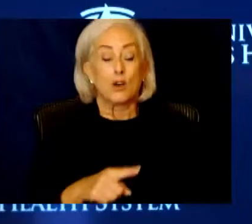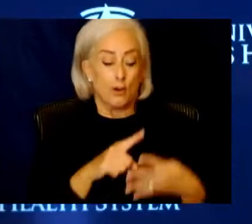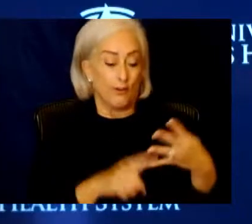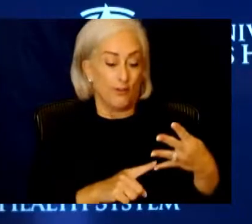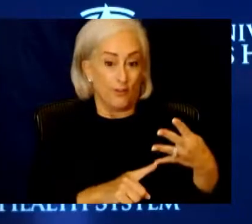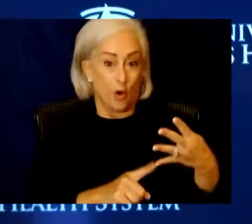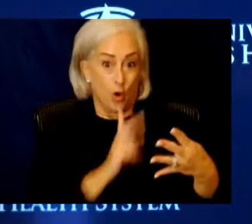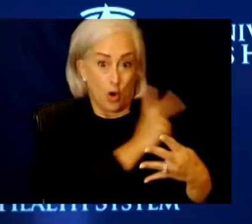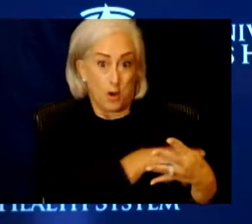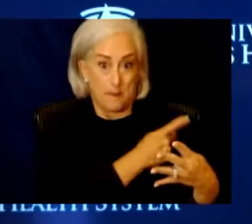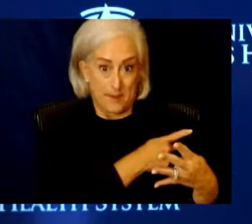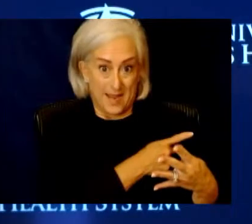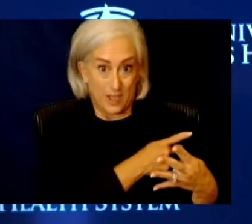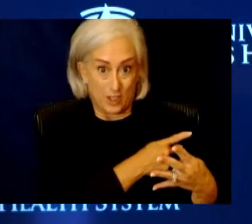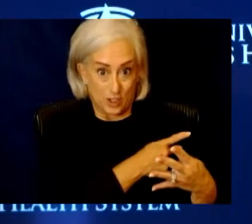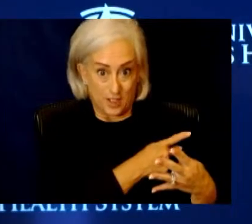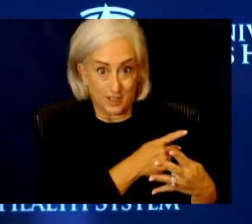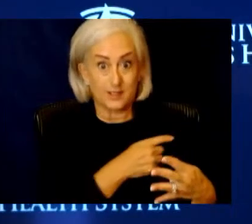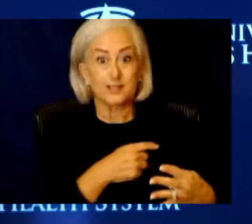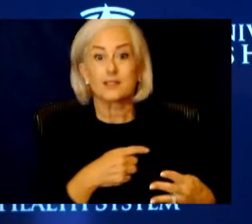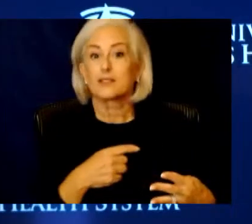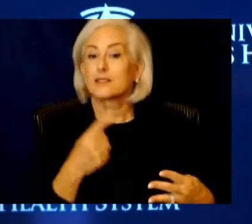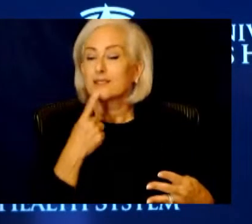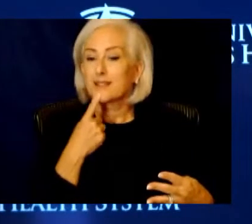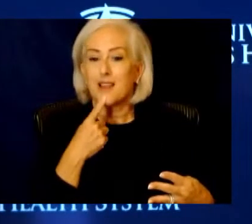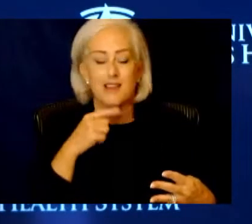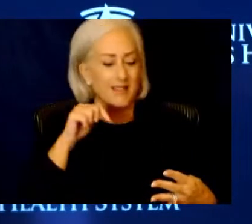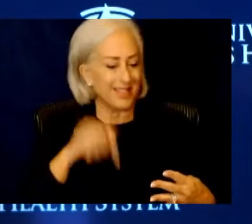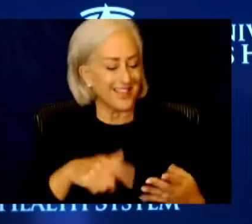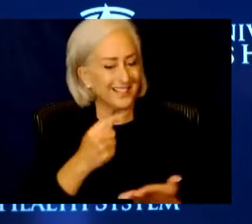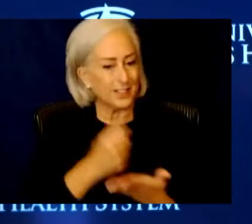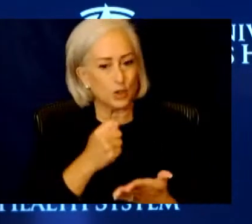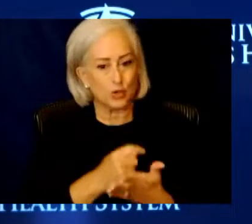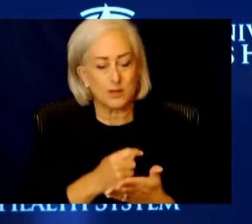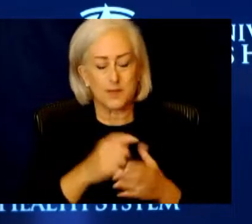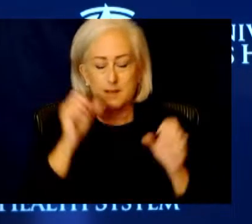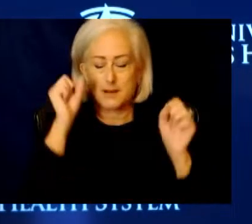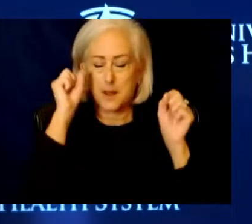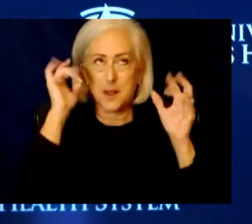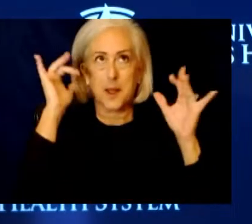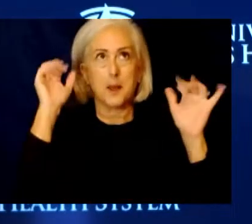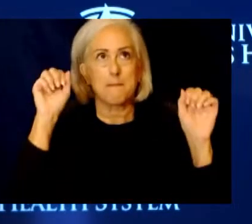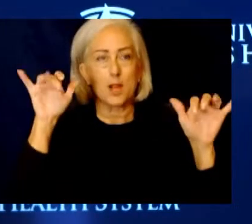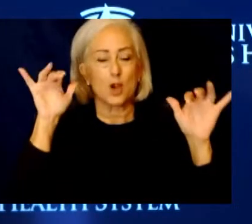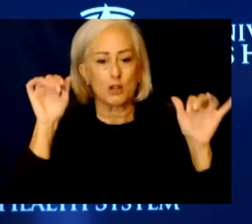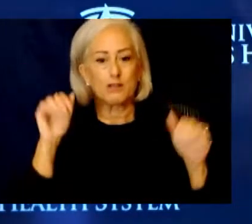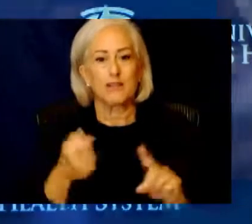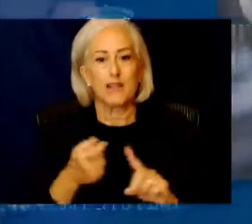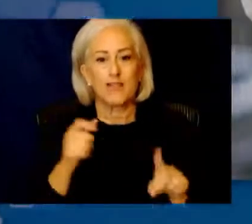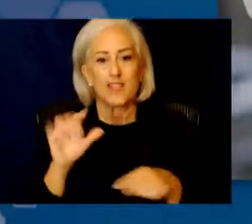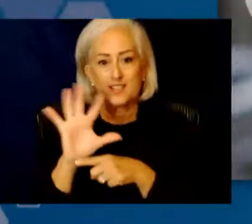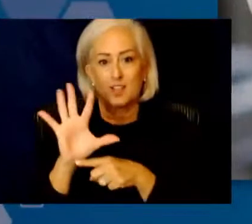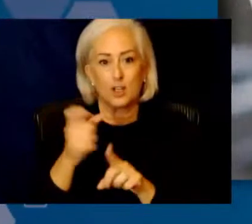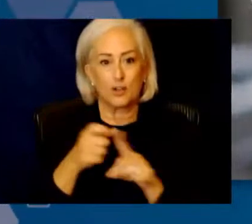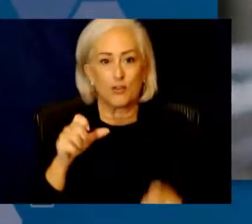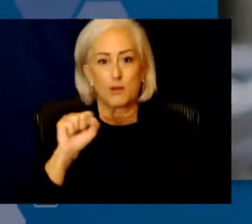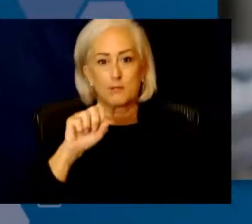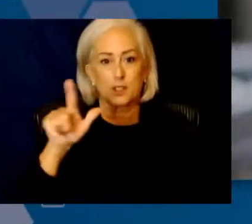who called this therapy nothing short of a miracle. This video was created by the good folks over at Sloan Kettering. Let's take a look.